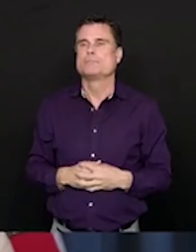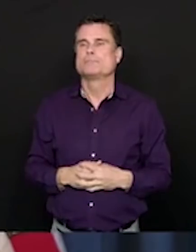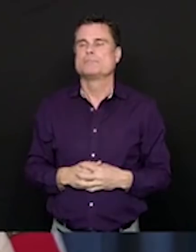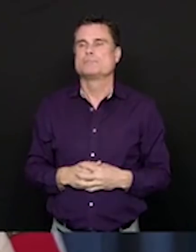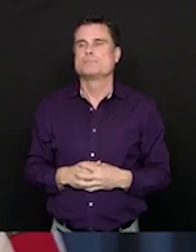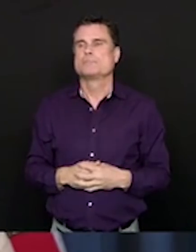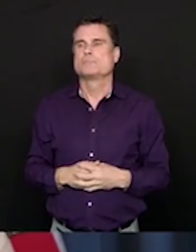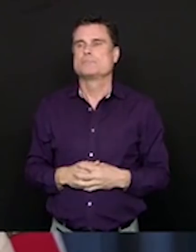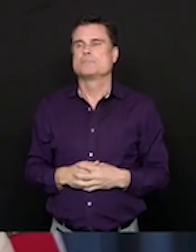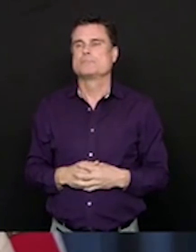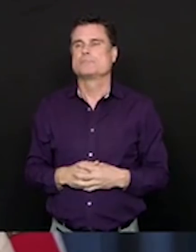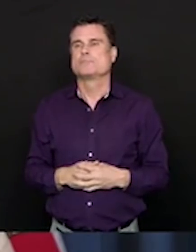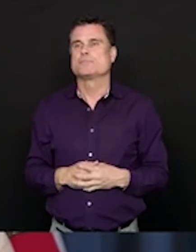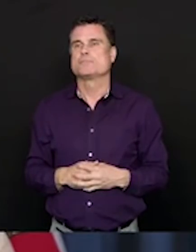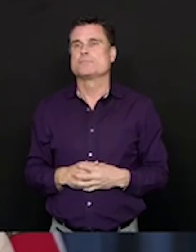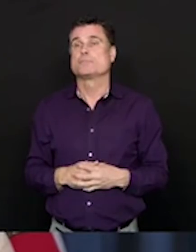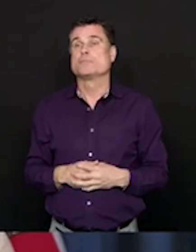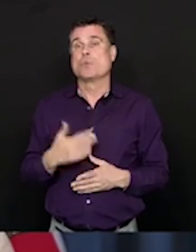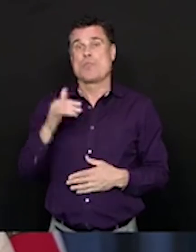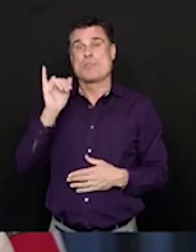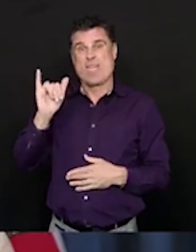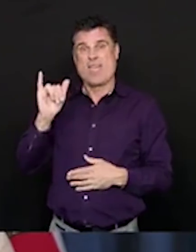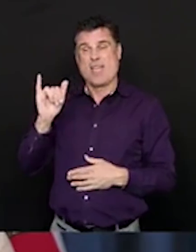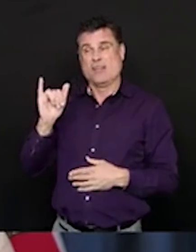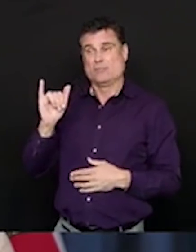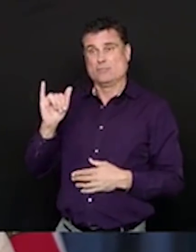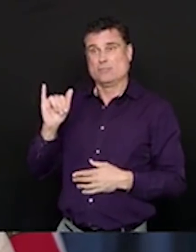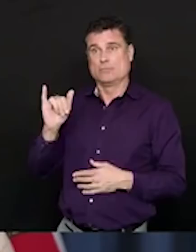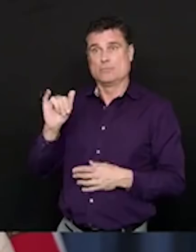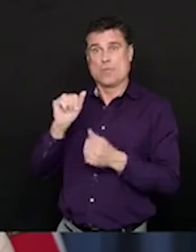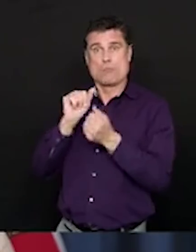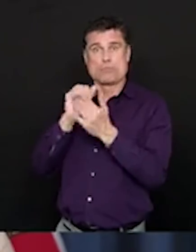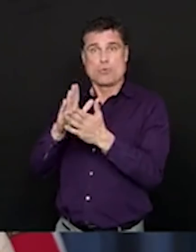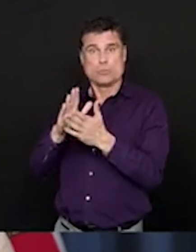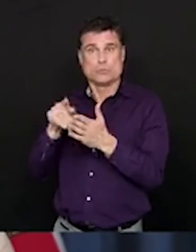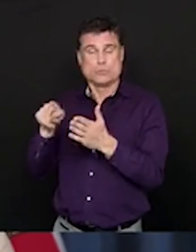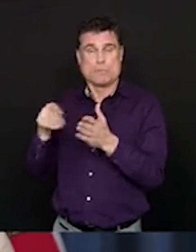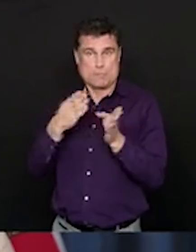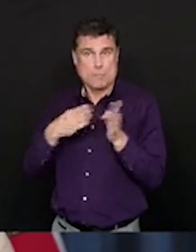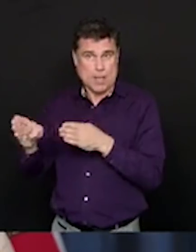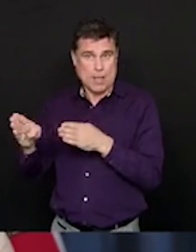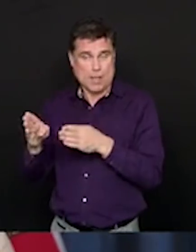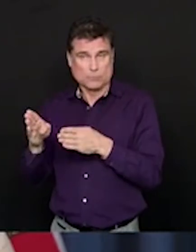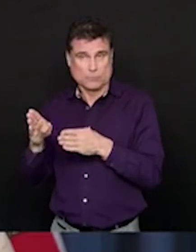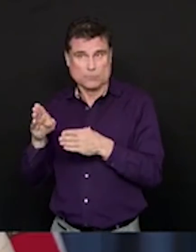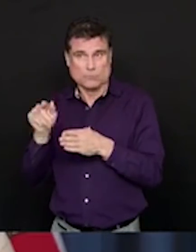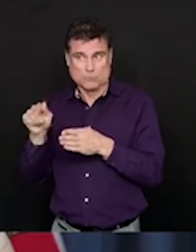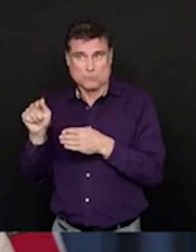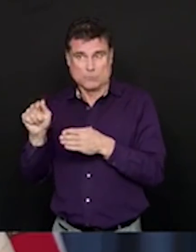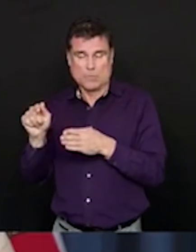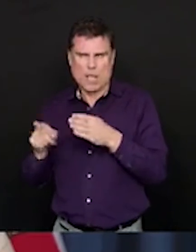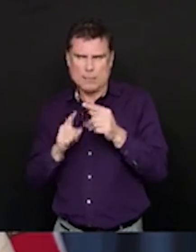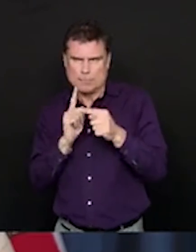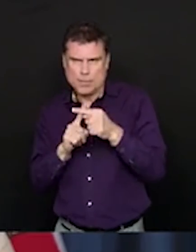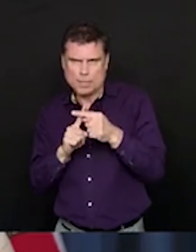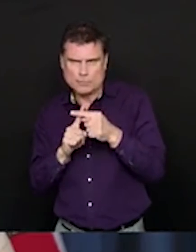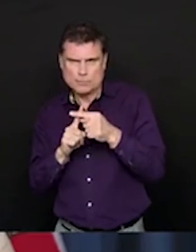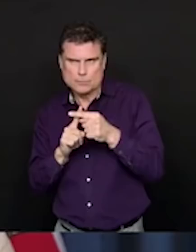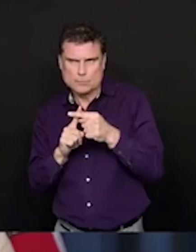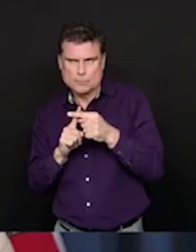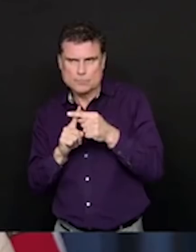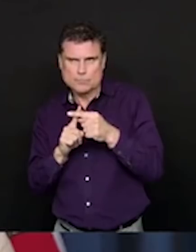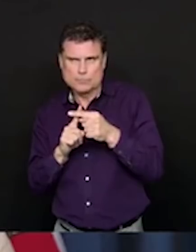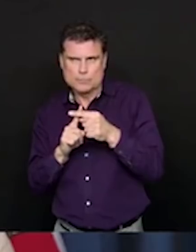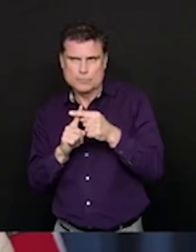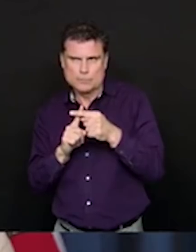with that, one of the other measures we do is reduce the number of people who are potentially exposed to COVID-19 and need to wear